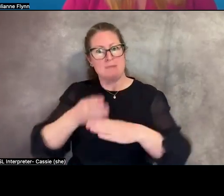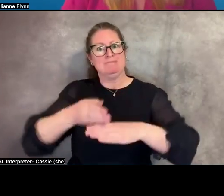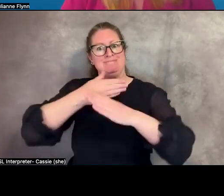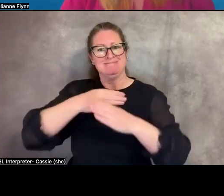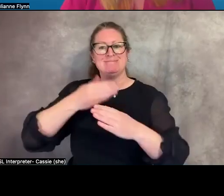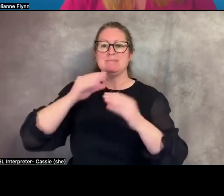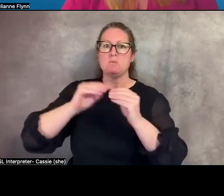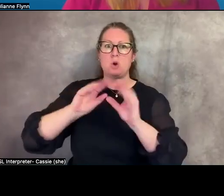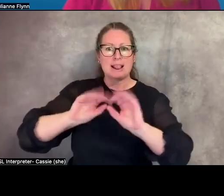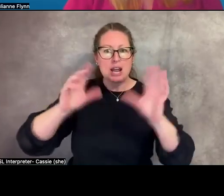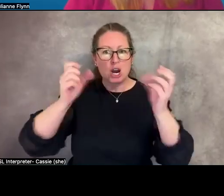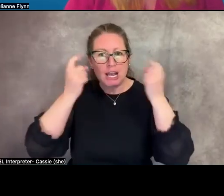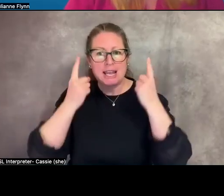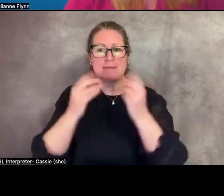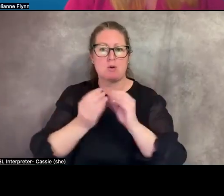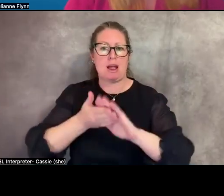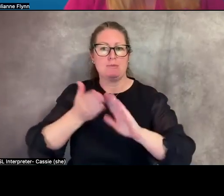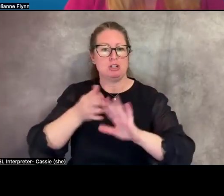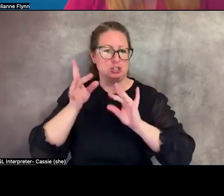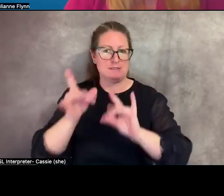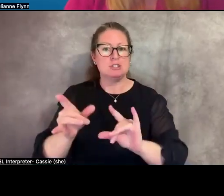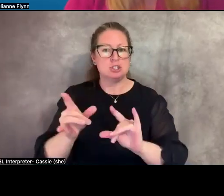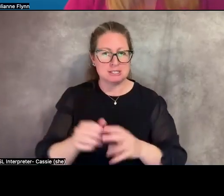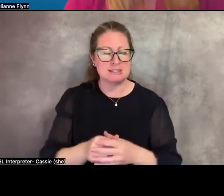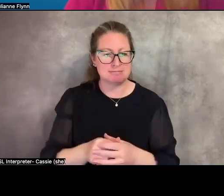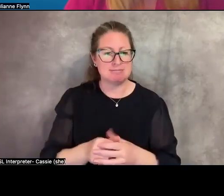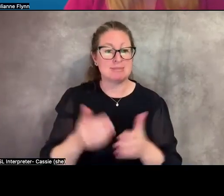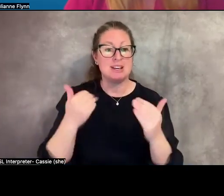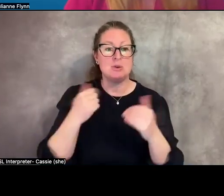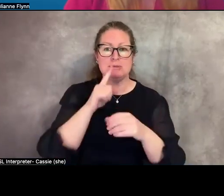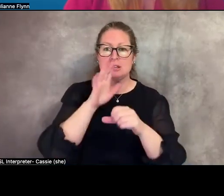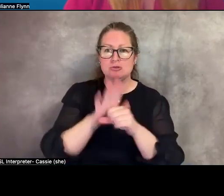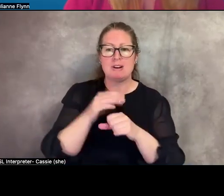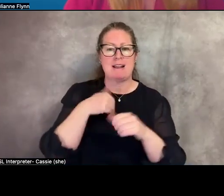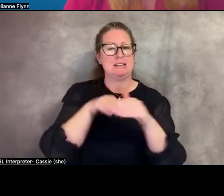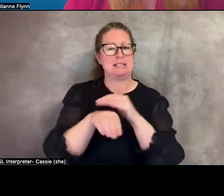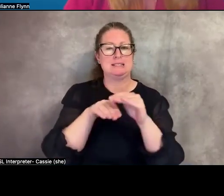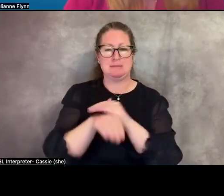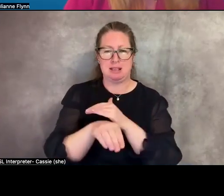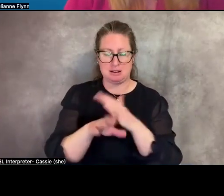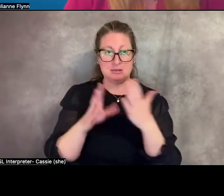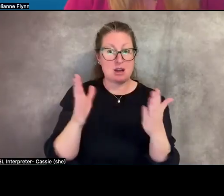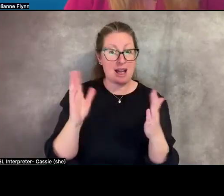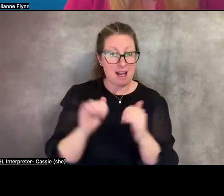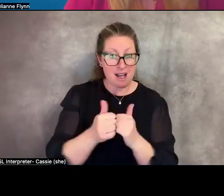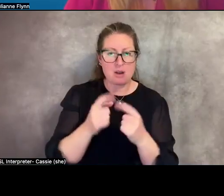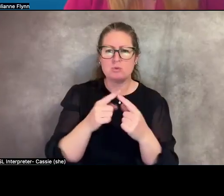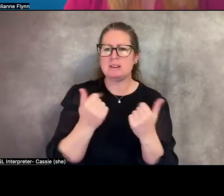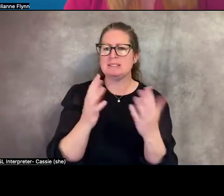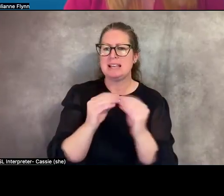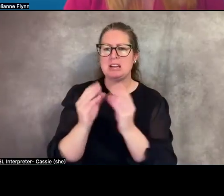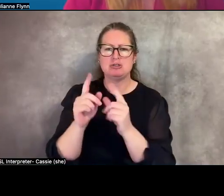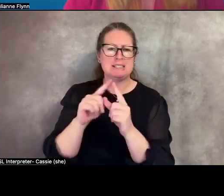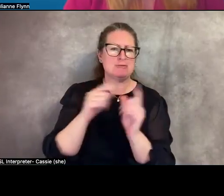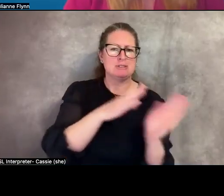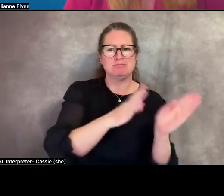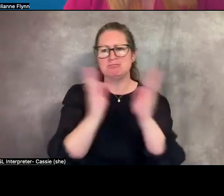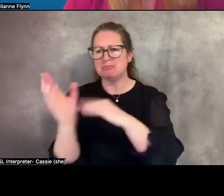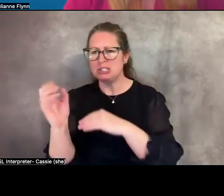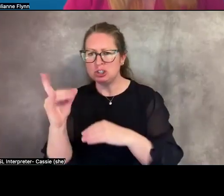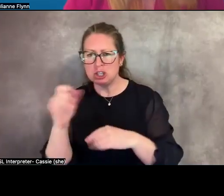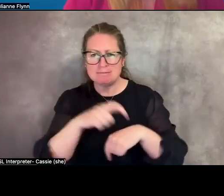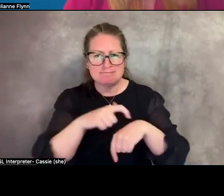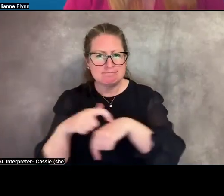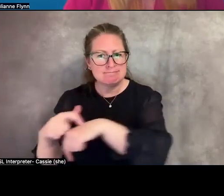and operational efficiency. We ensured accessibility by offering sessions across all shifts and validating